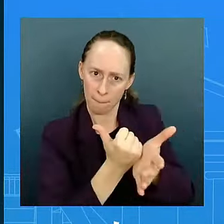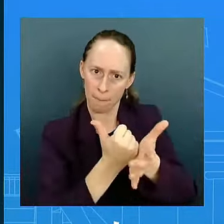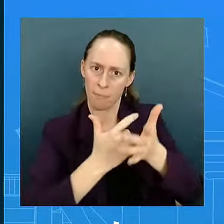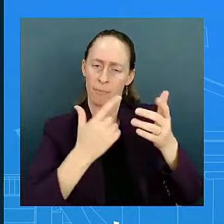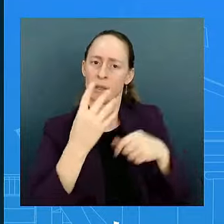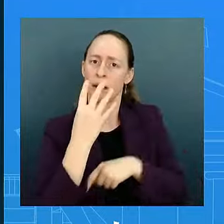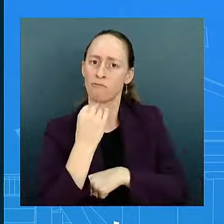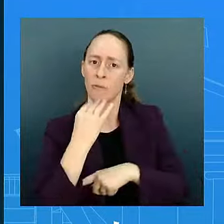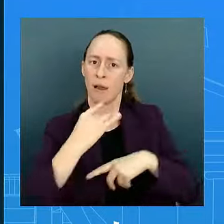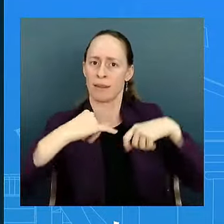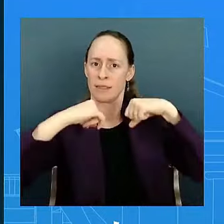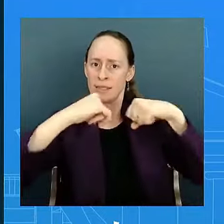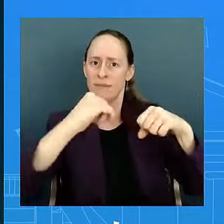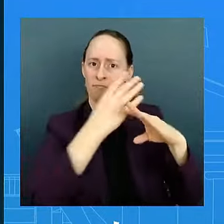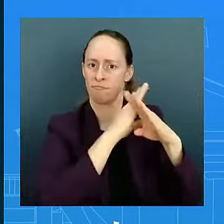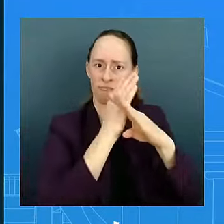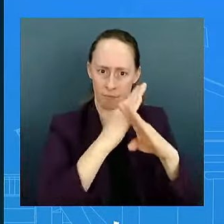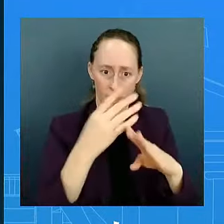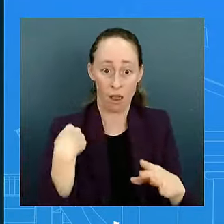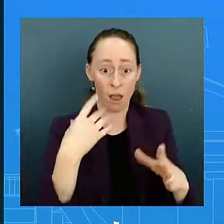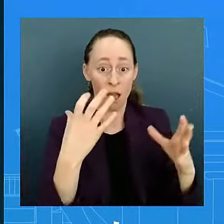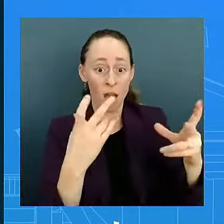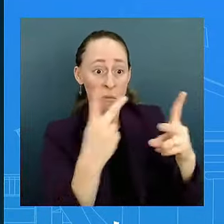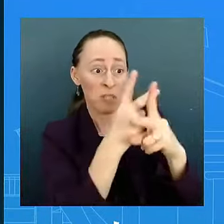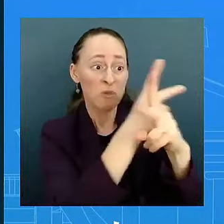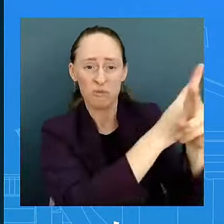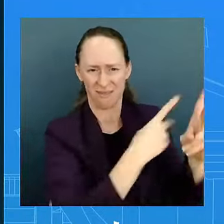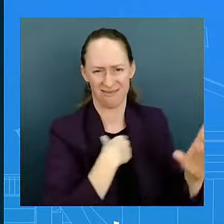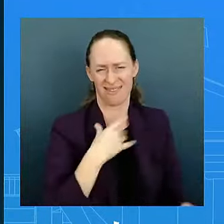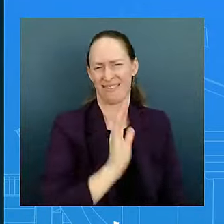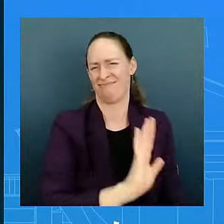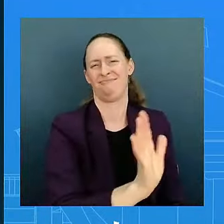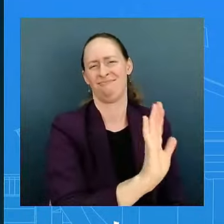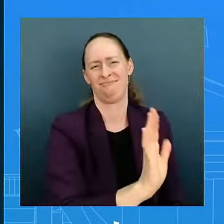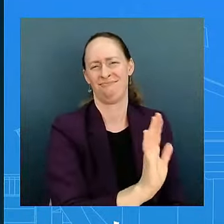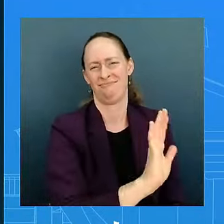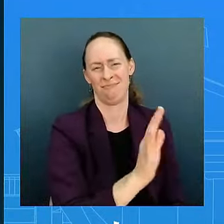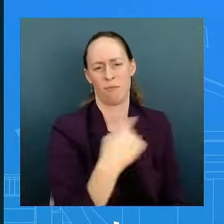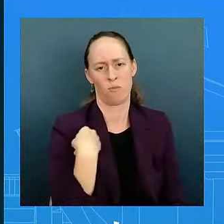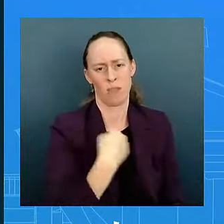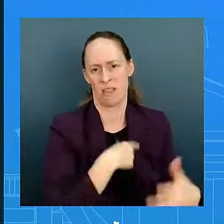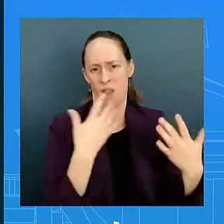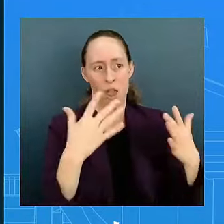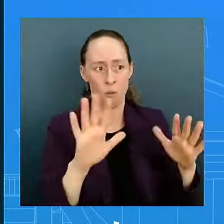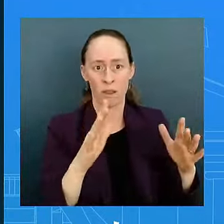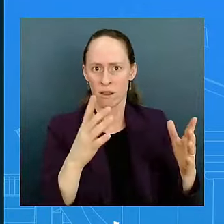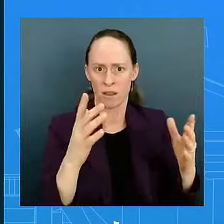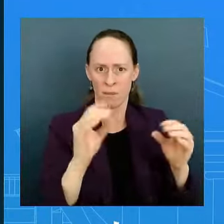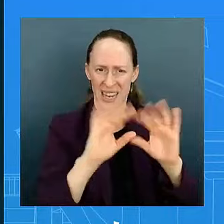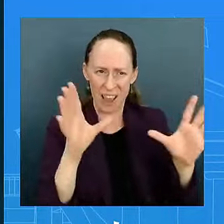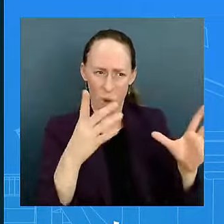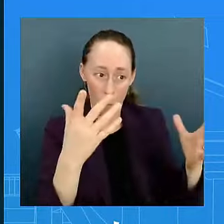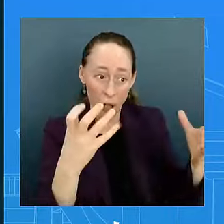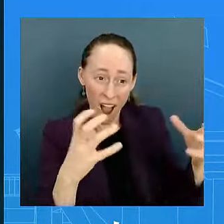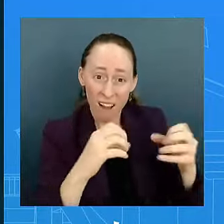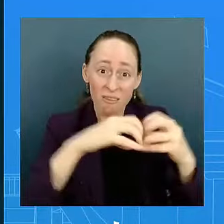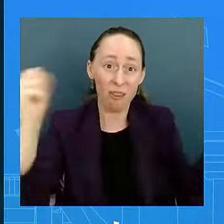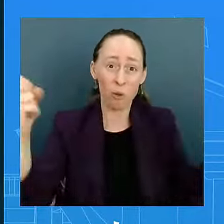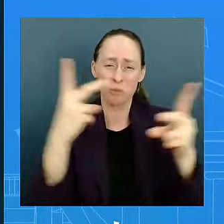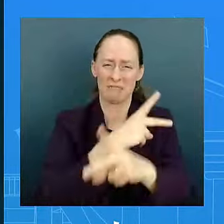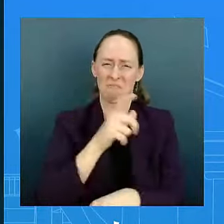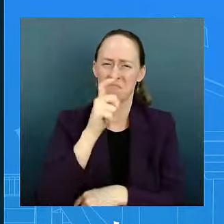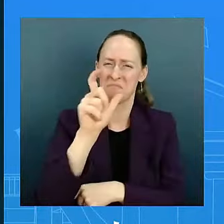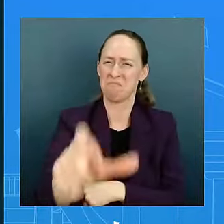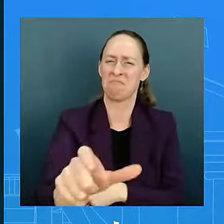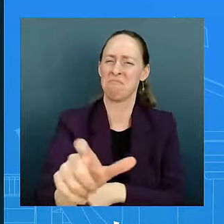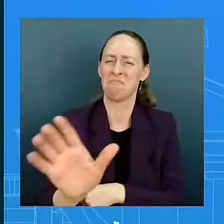here. We do not want it to spread further into the region. We've convened the same messages to our counterparts in the region, as